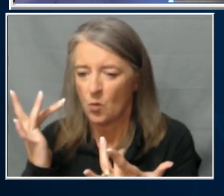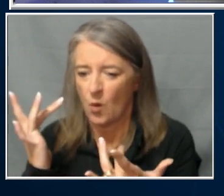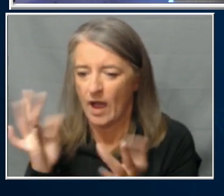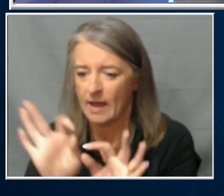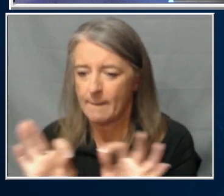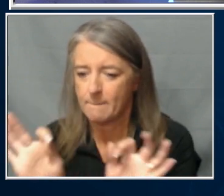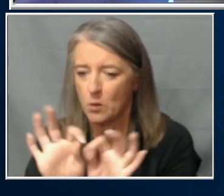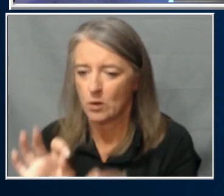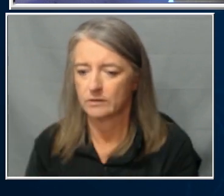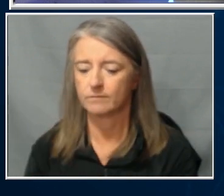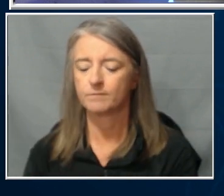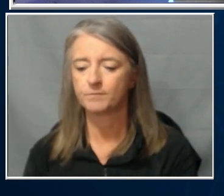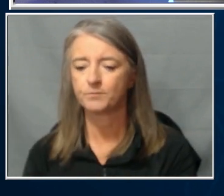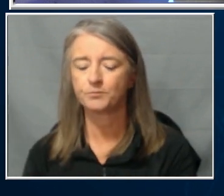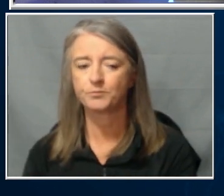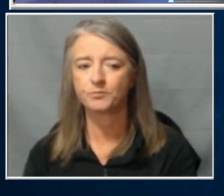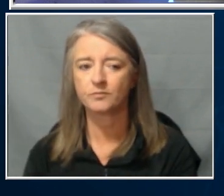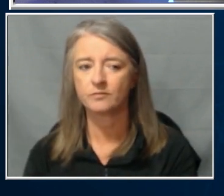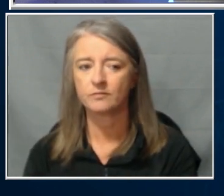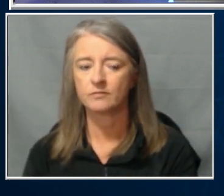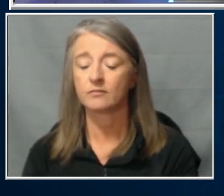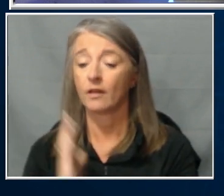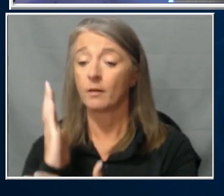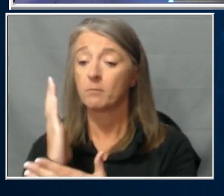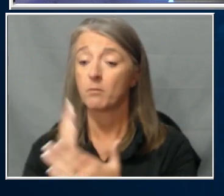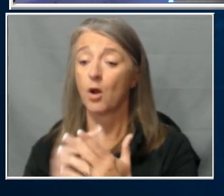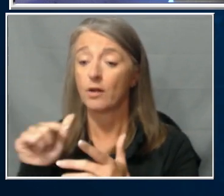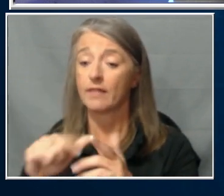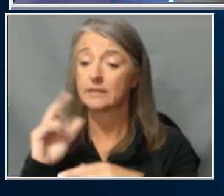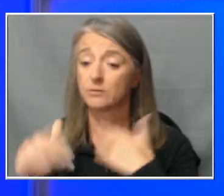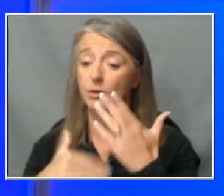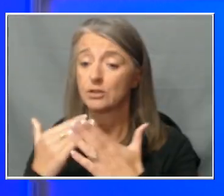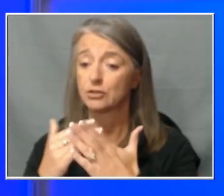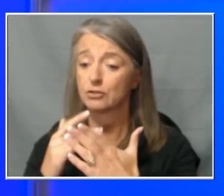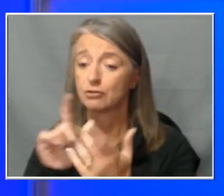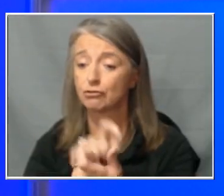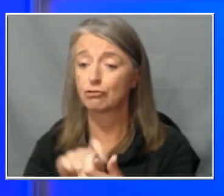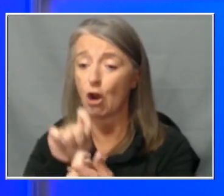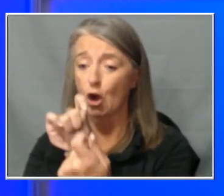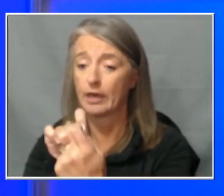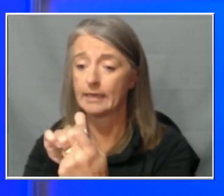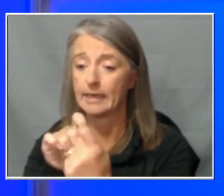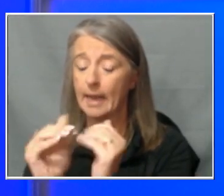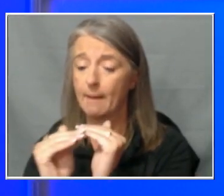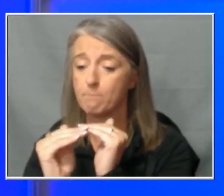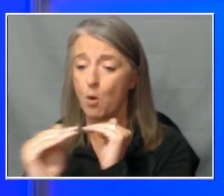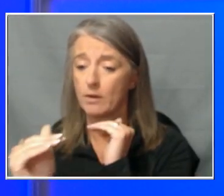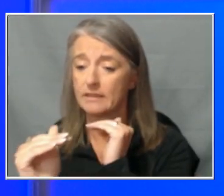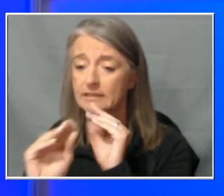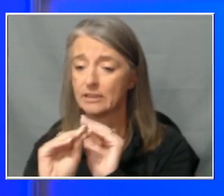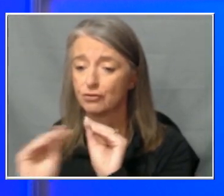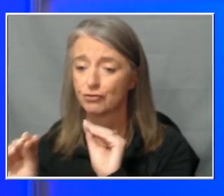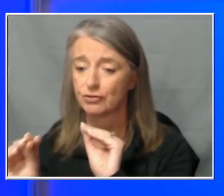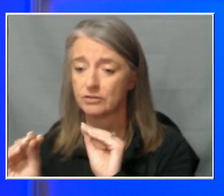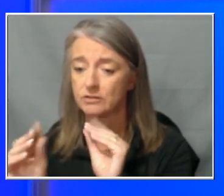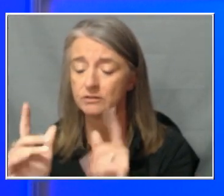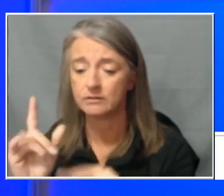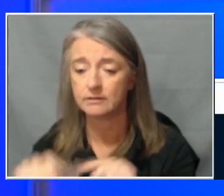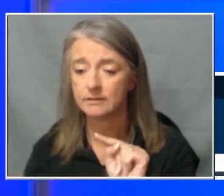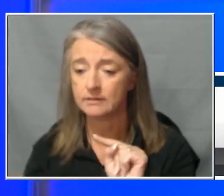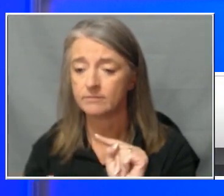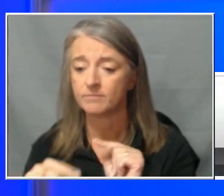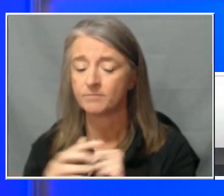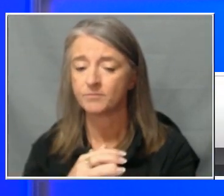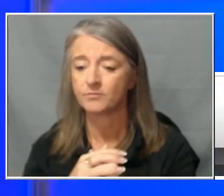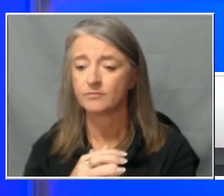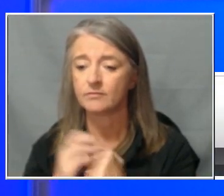important. So part of this process is targeting and immobilization. We want to make sure that we're able to